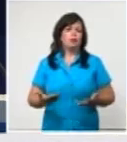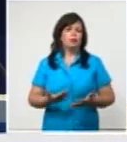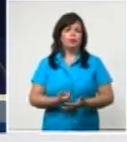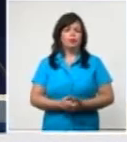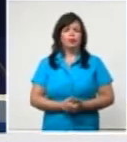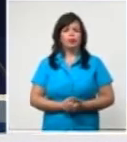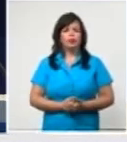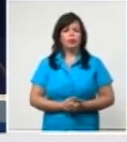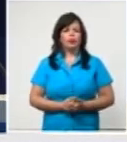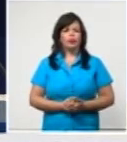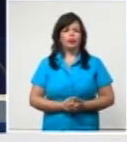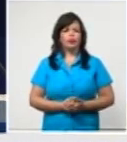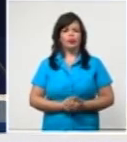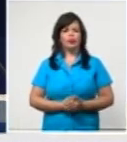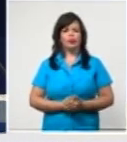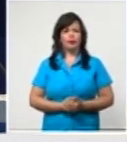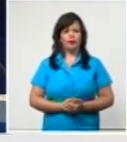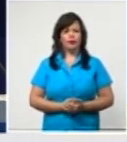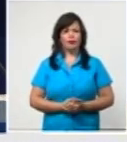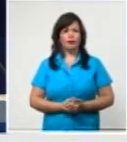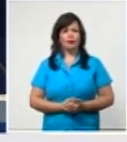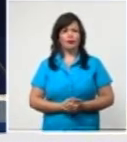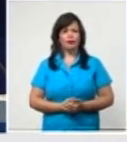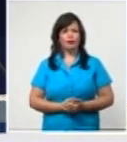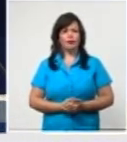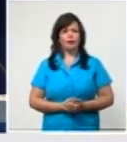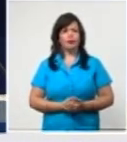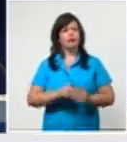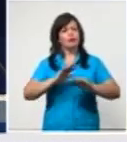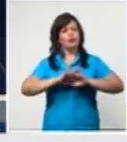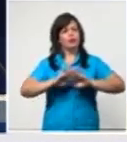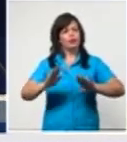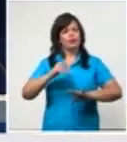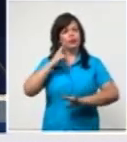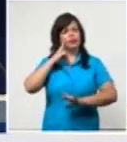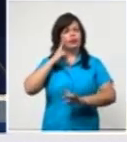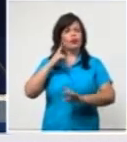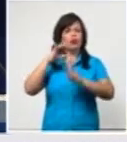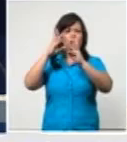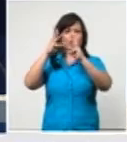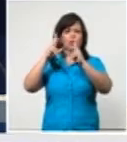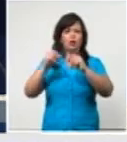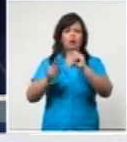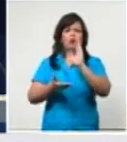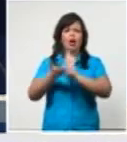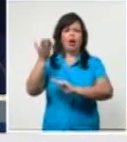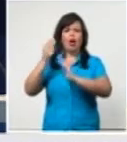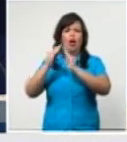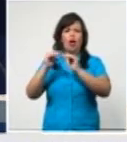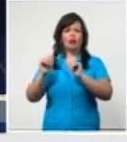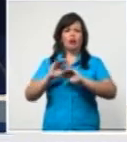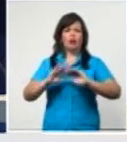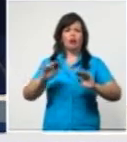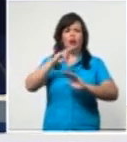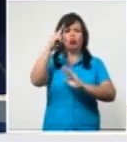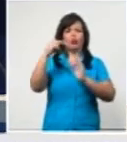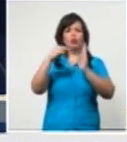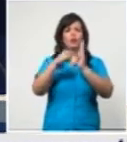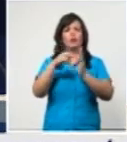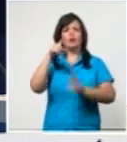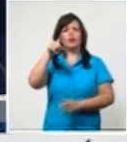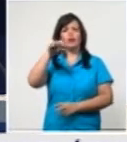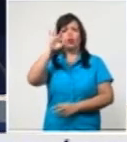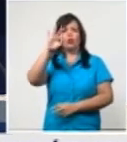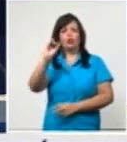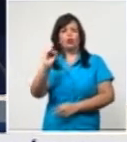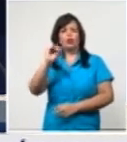2,180 patients who have recovered. That is 93.8% of all the patients who have tested